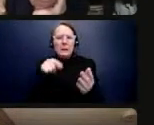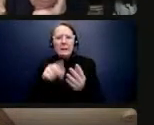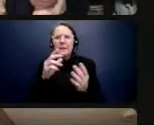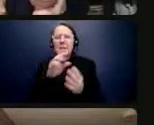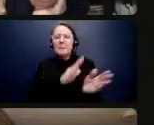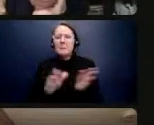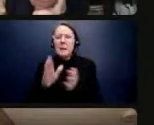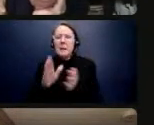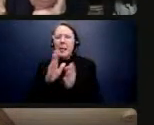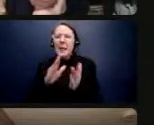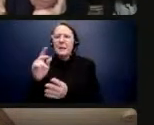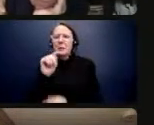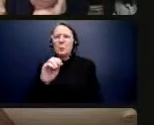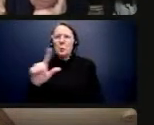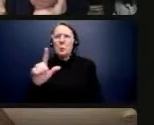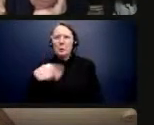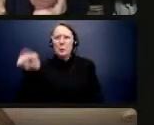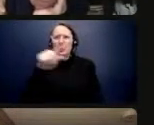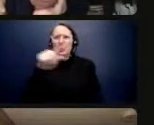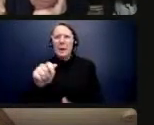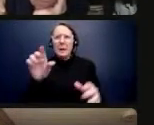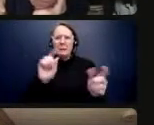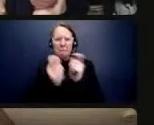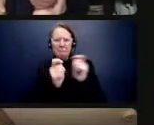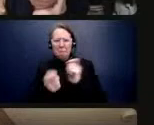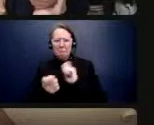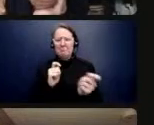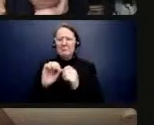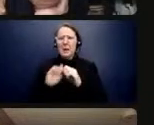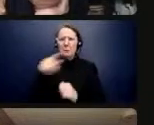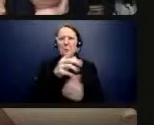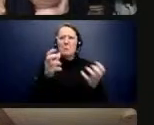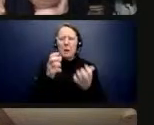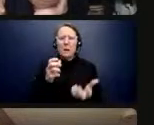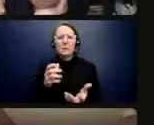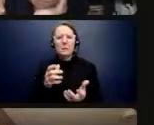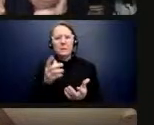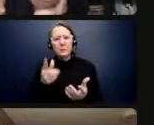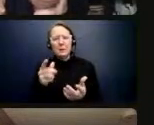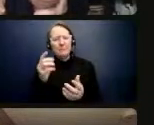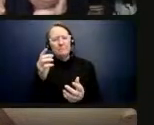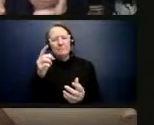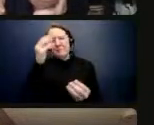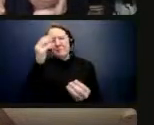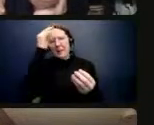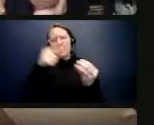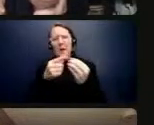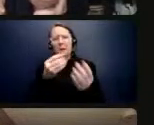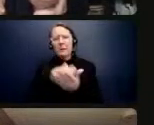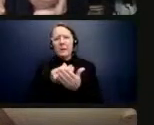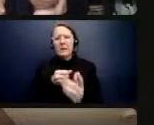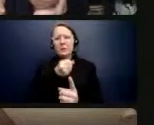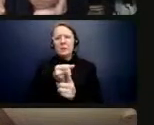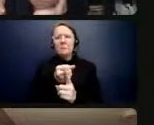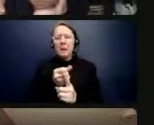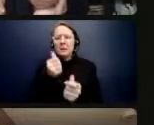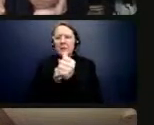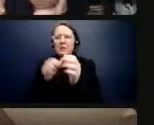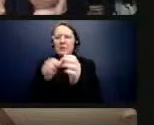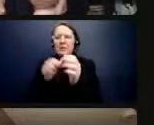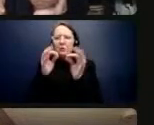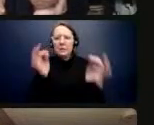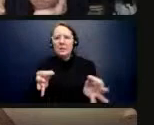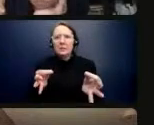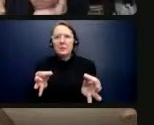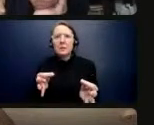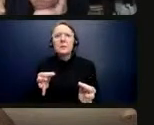guys to use to gauge that financial impact of the decisions. Josh, on